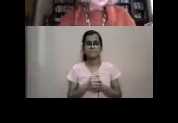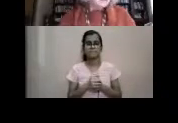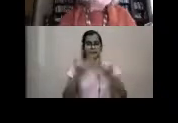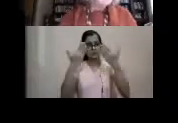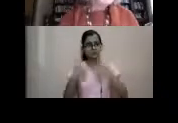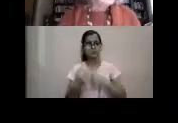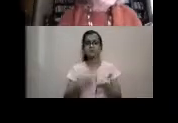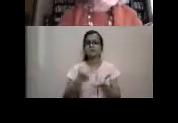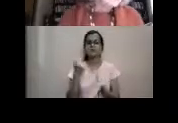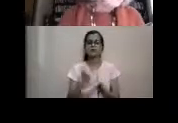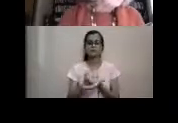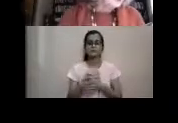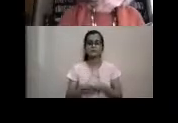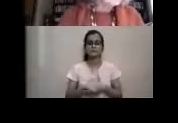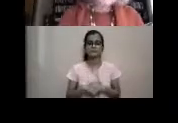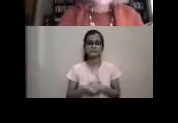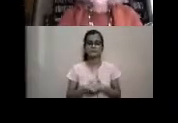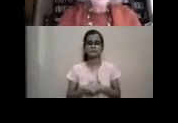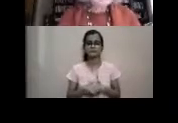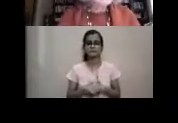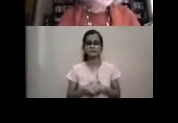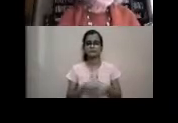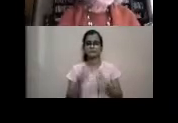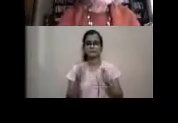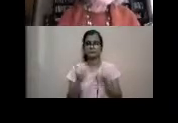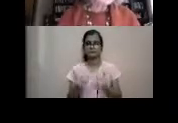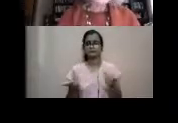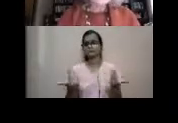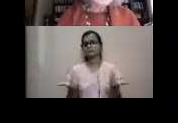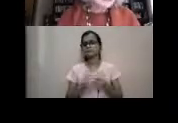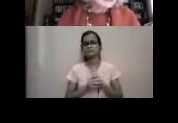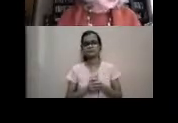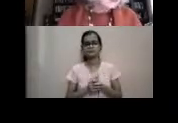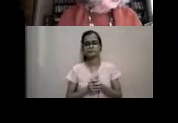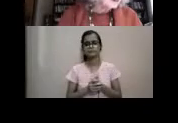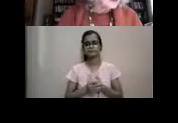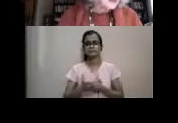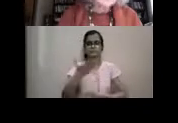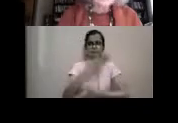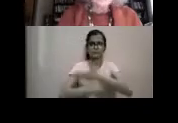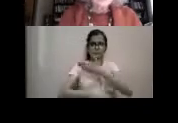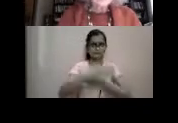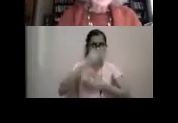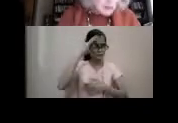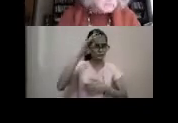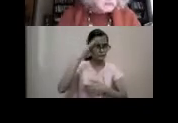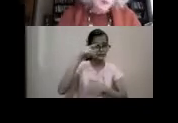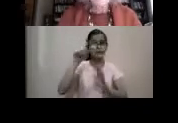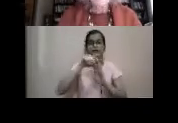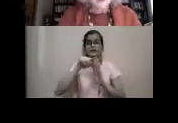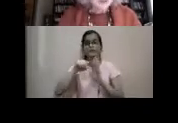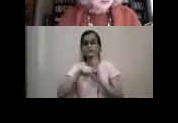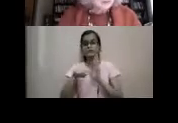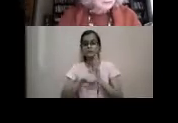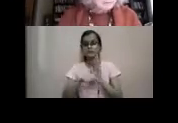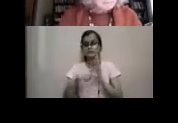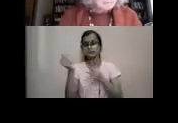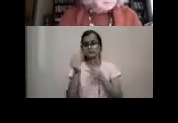Yet contestation over terms and values of disability theory and ethics may be